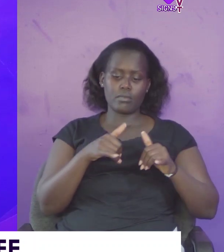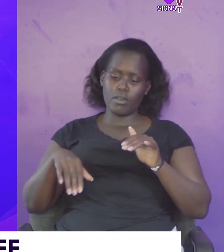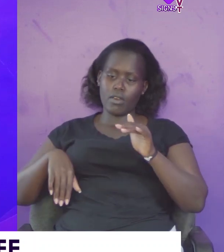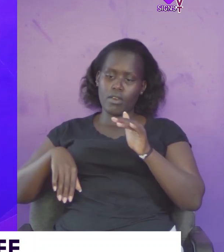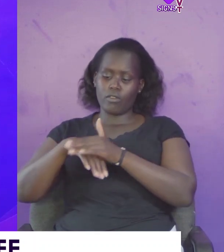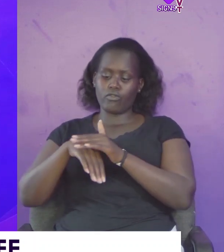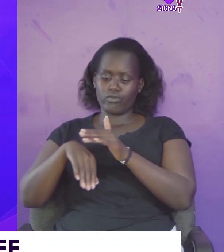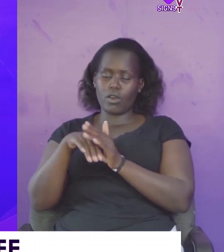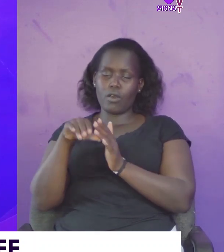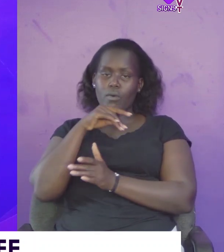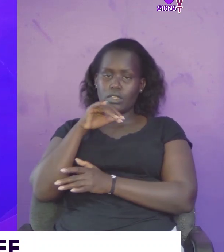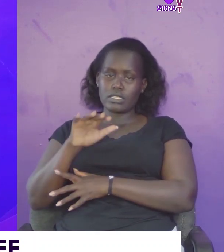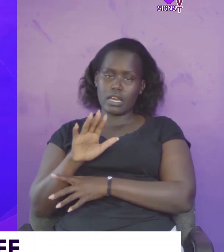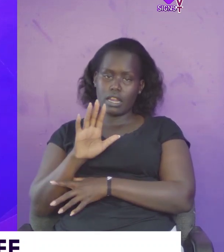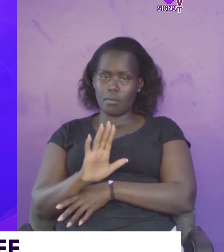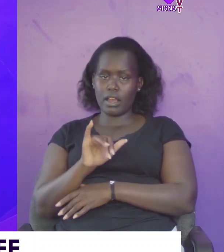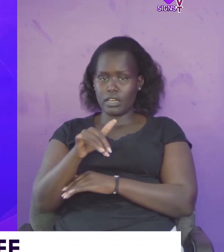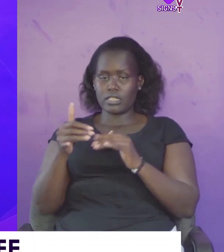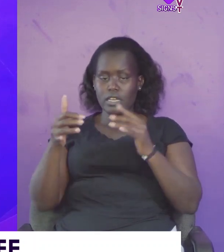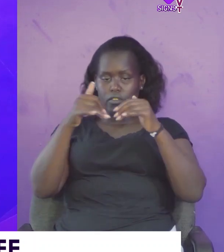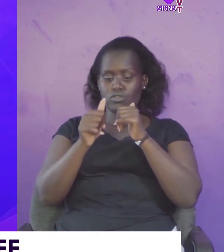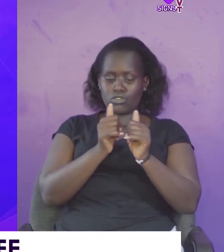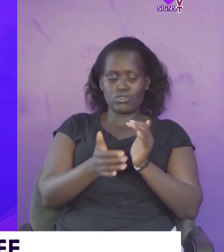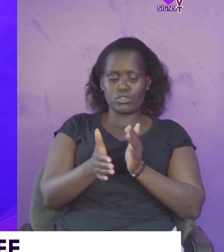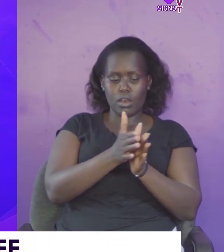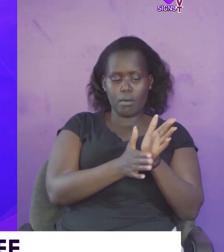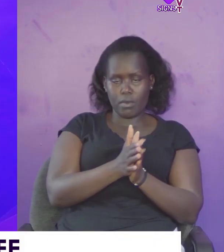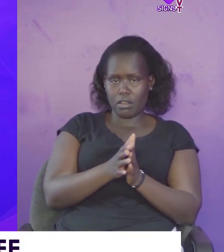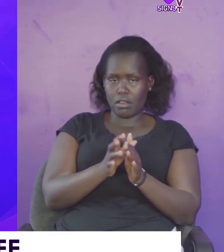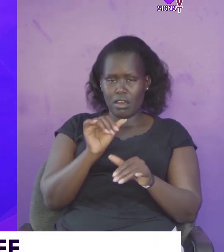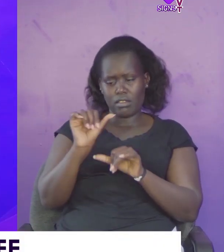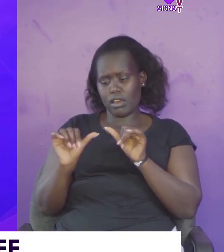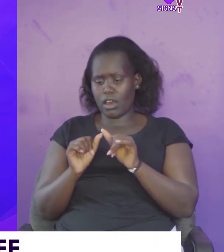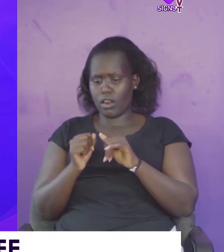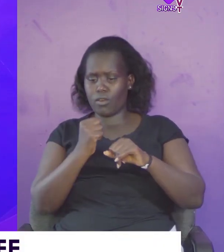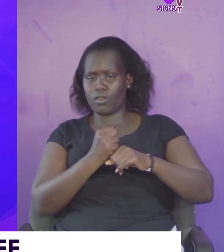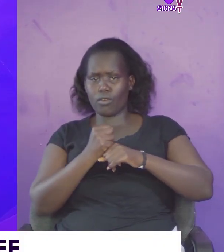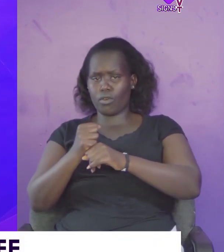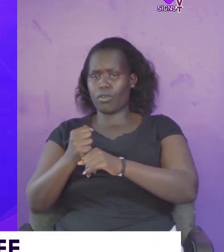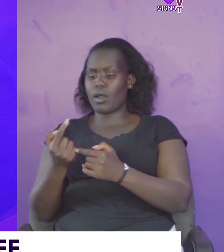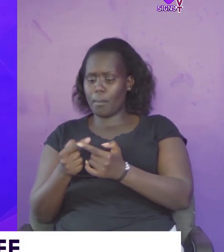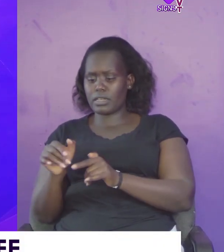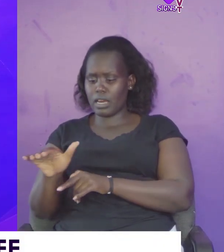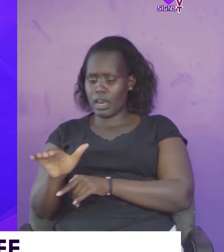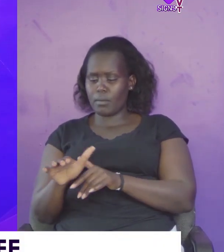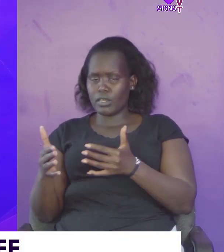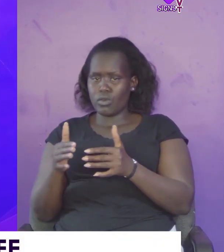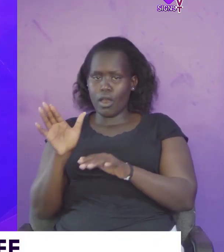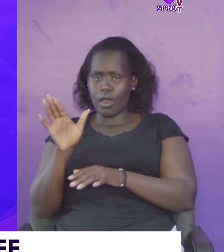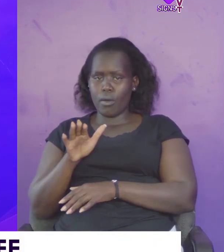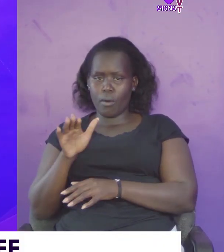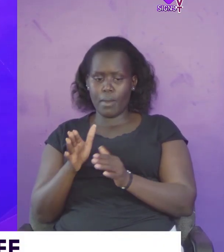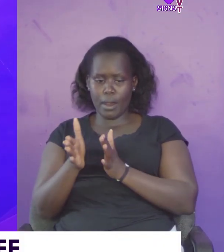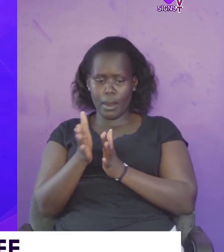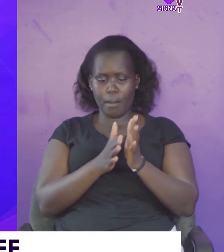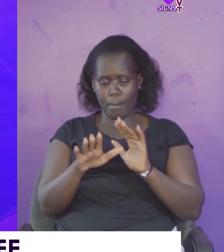That was one of the events that was organized. I don't know whether that was around Ngong, but there was a place where women organized football